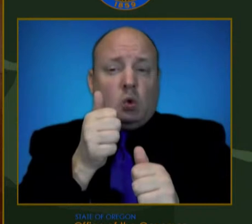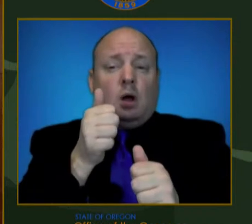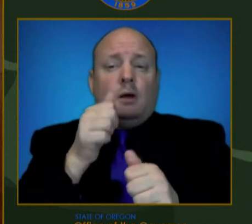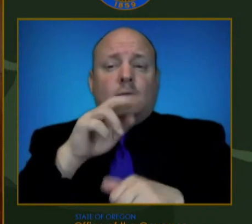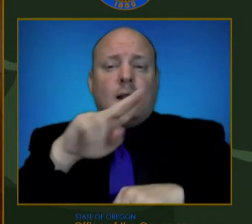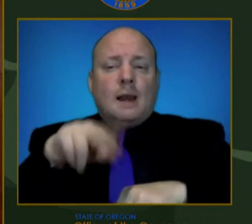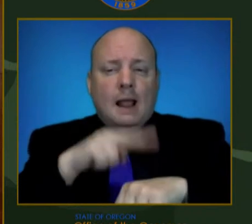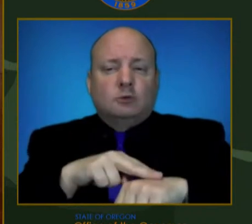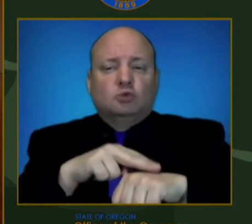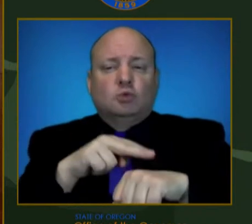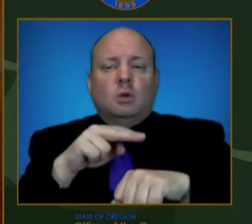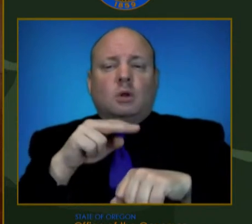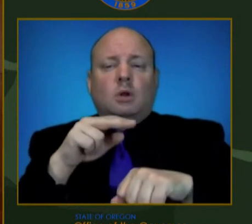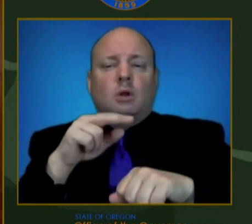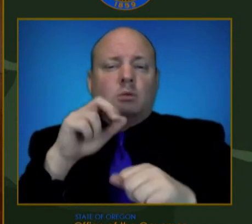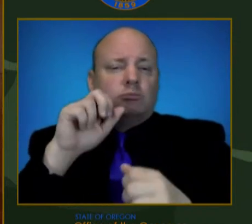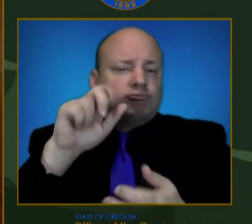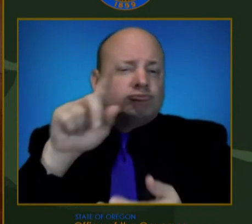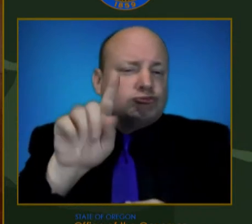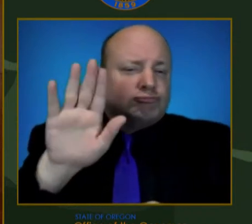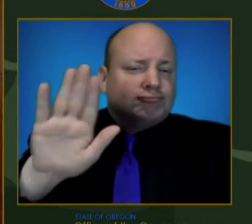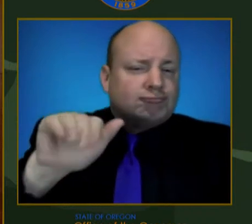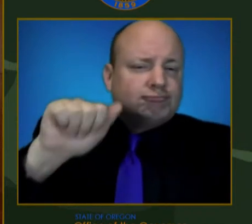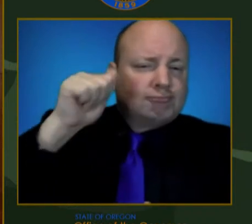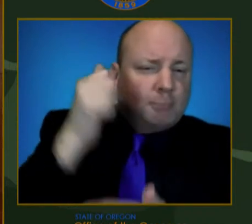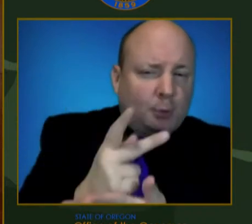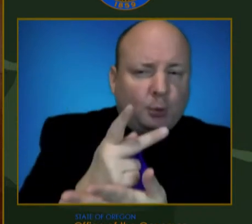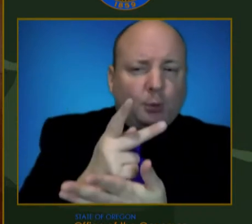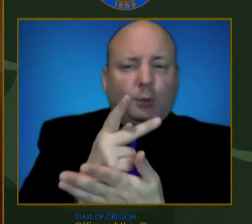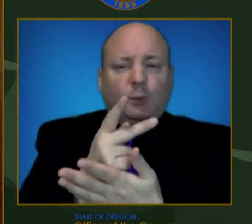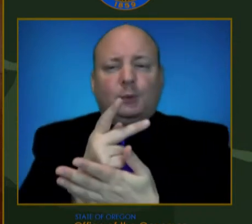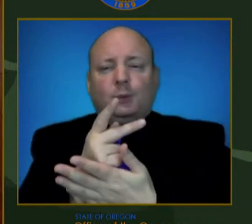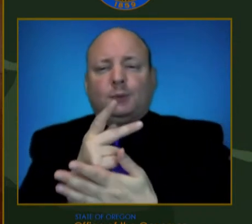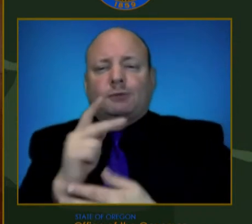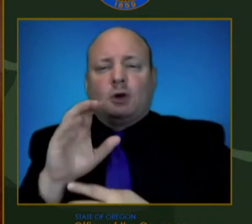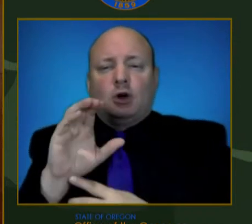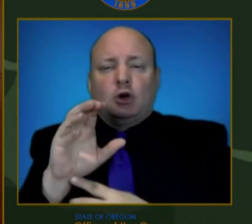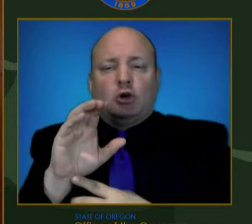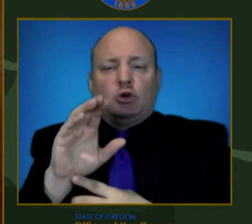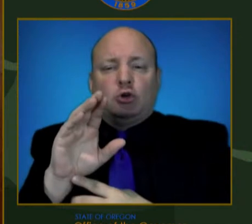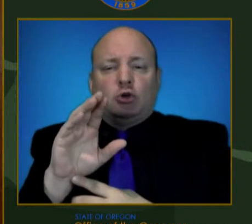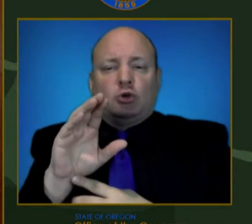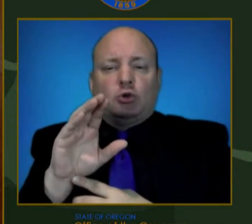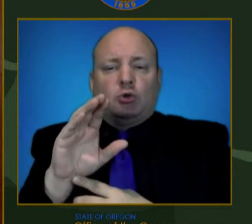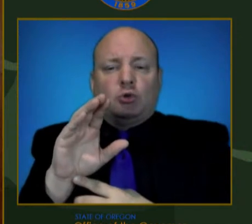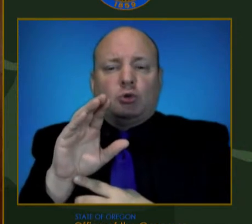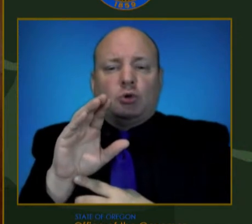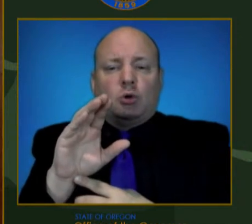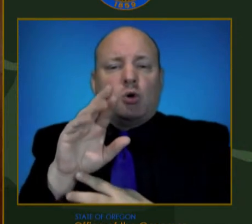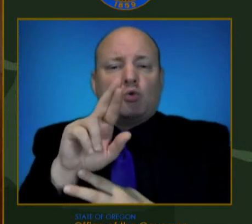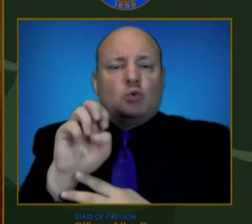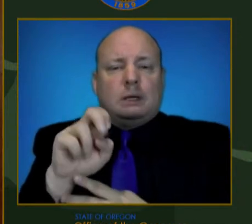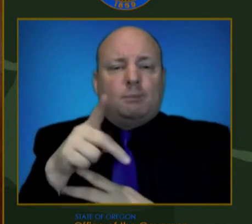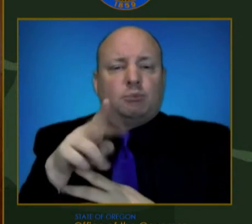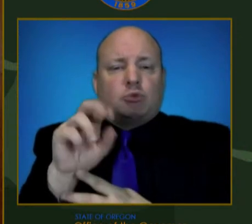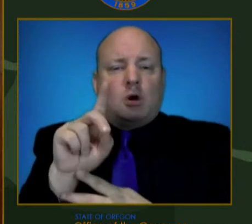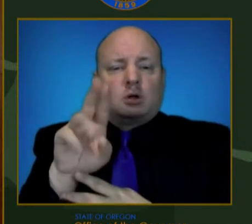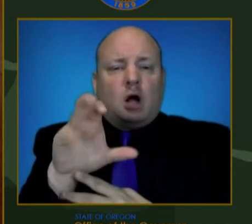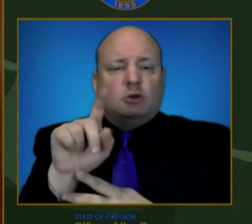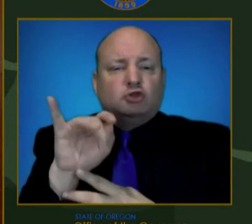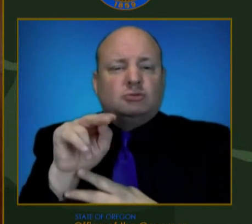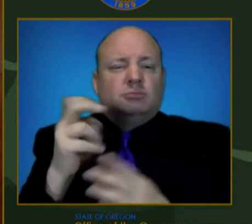most comprehensive reproductive health legislation in the country, expanding access to reproductive health services for